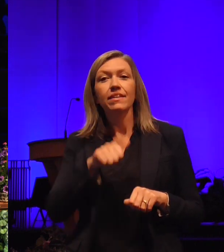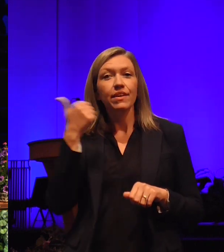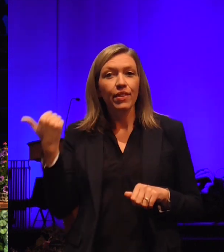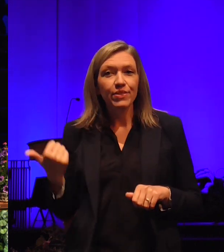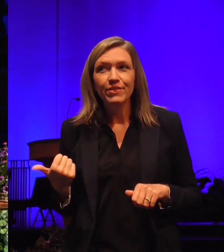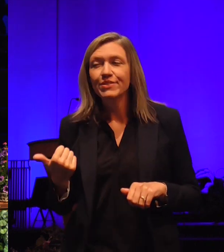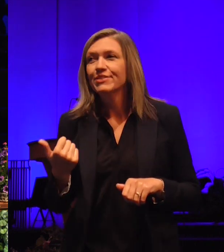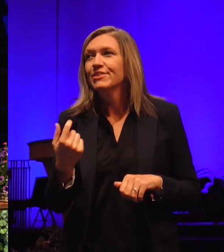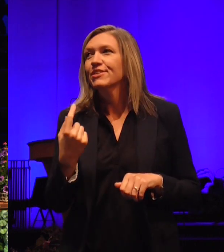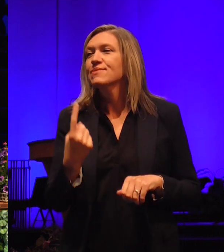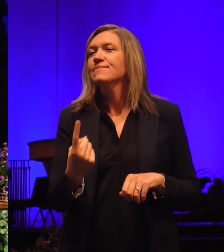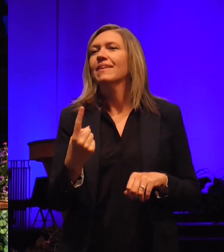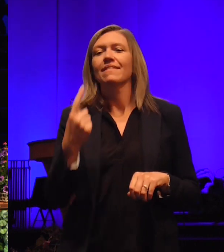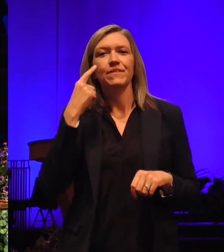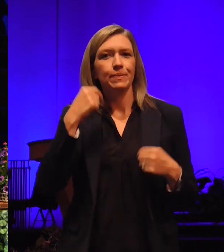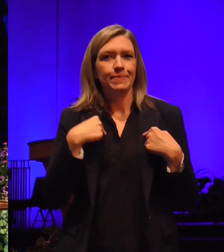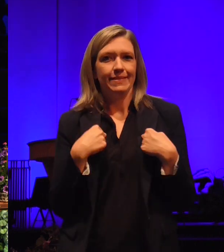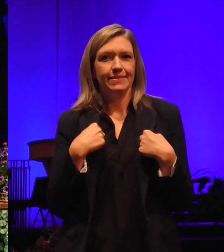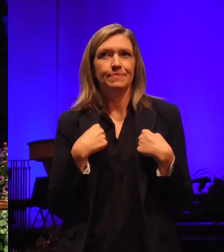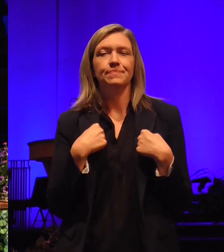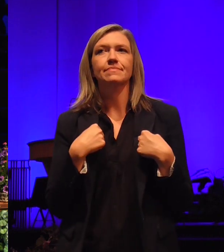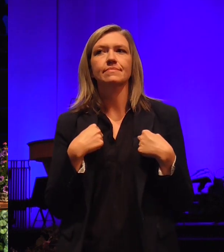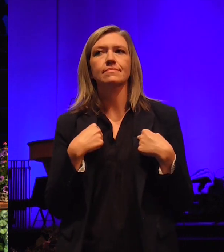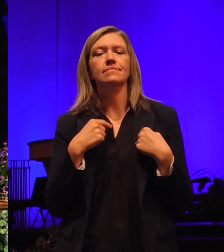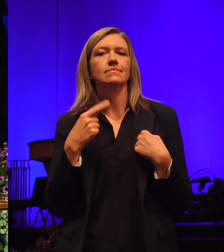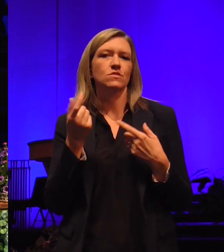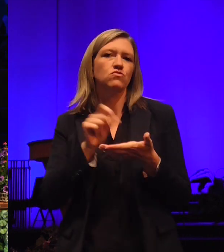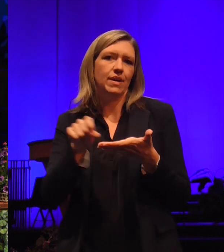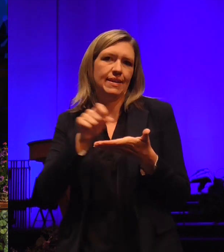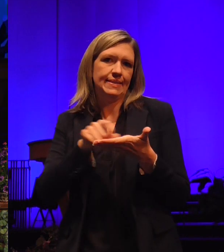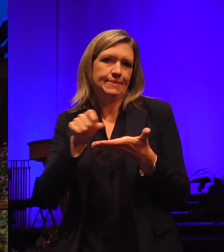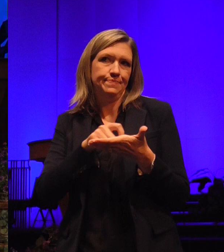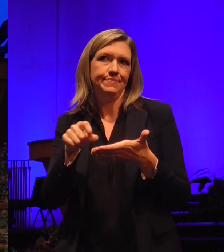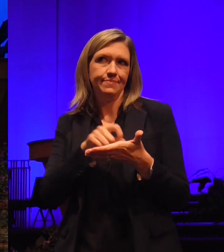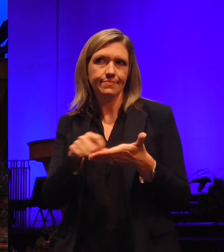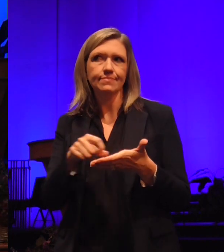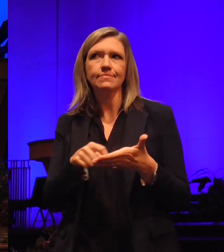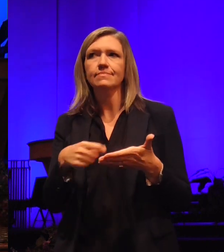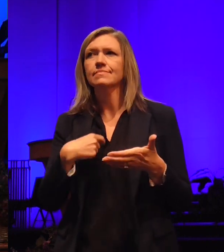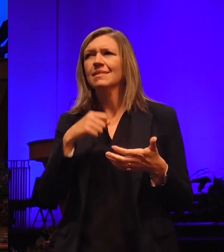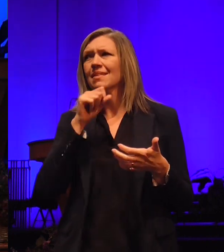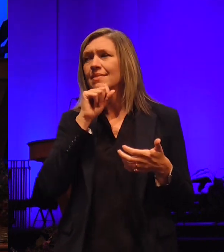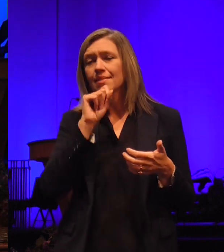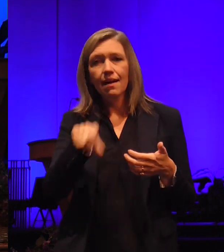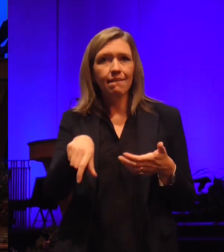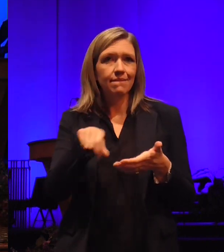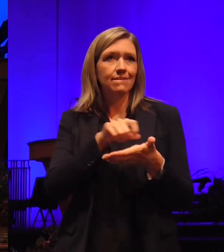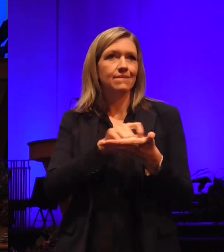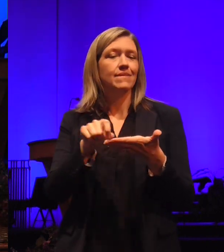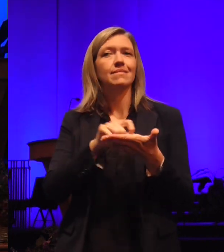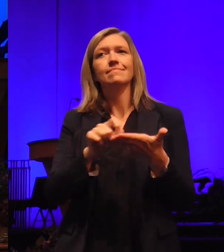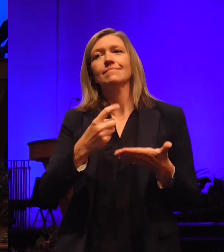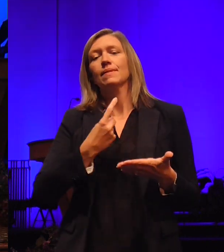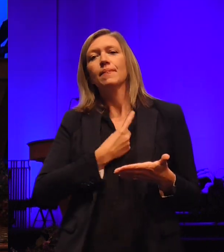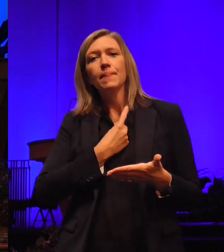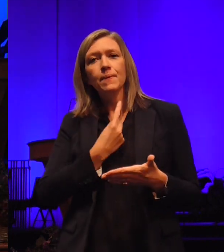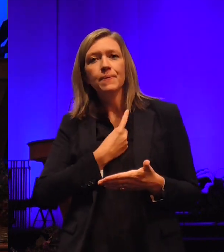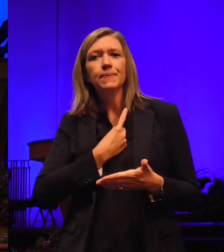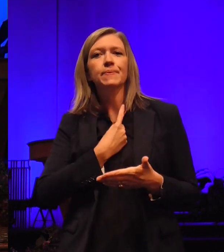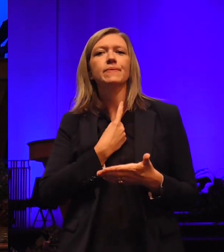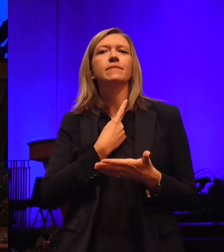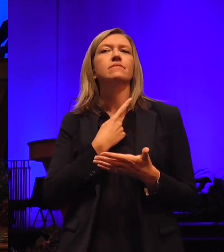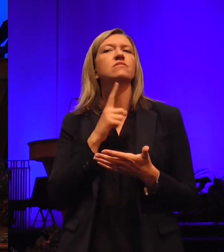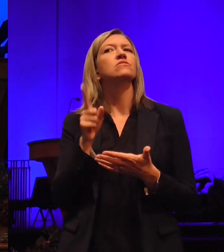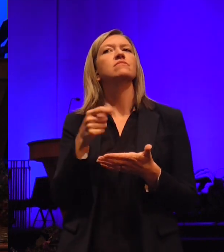Another one for me is getting to write. I love having time alone